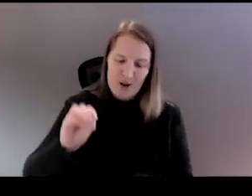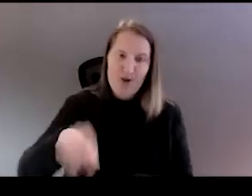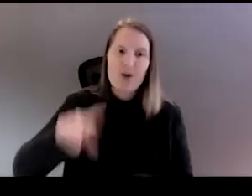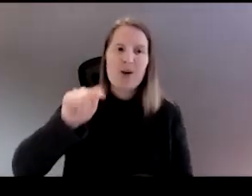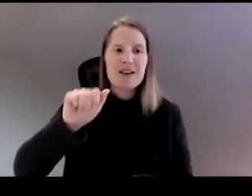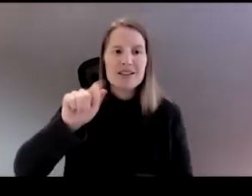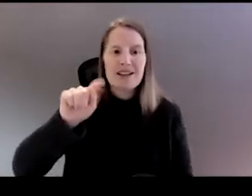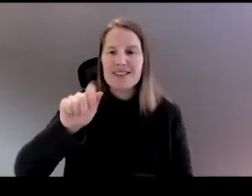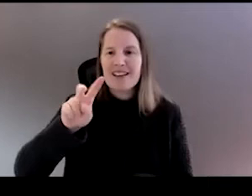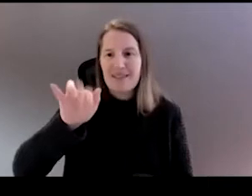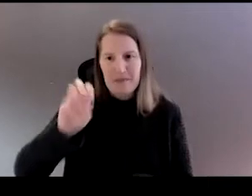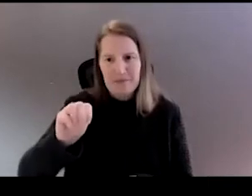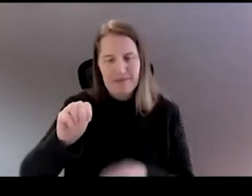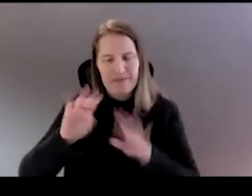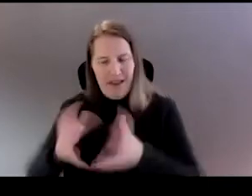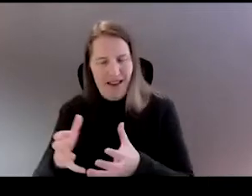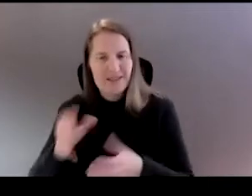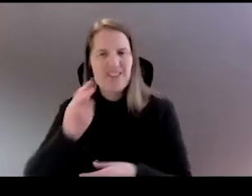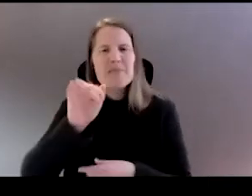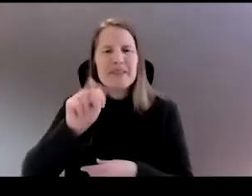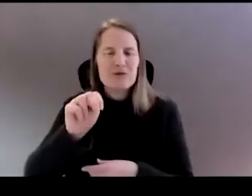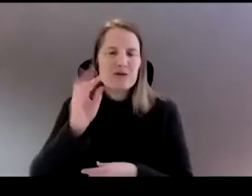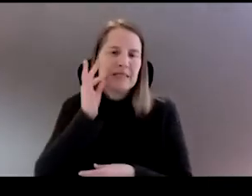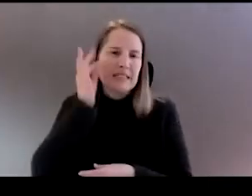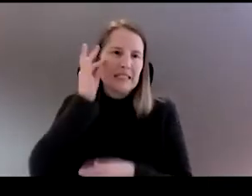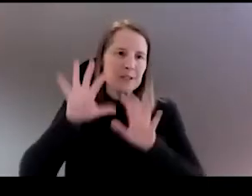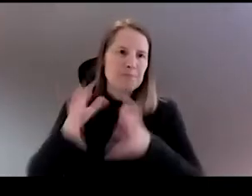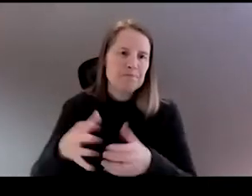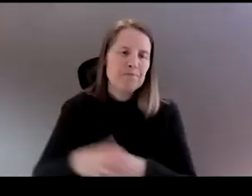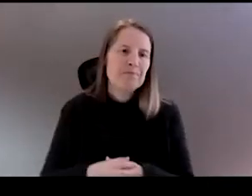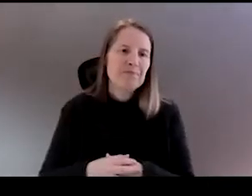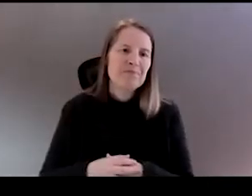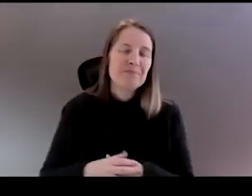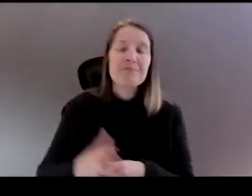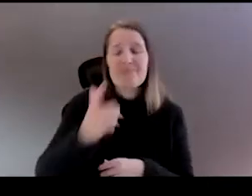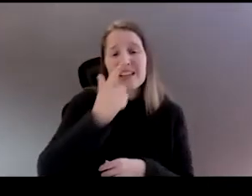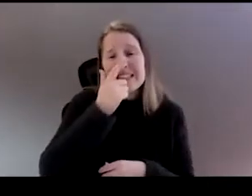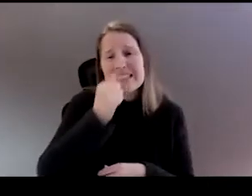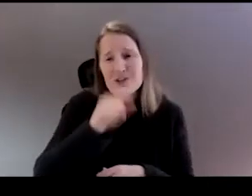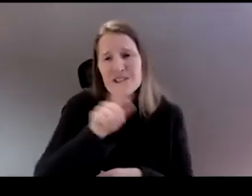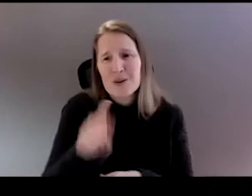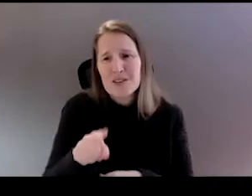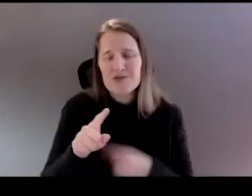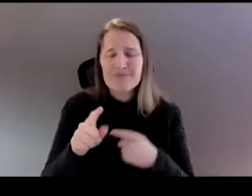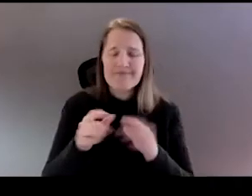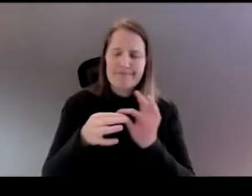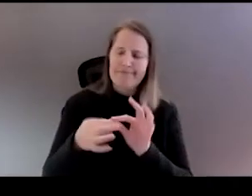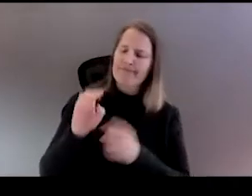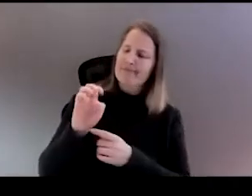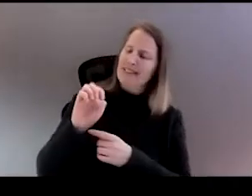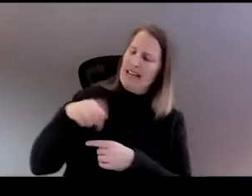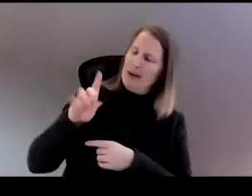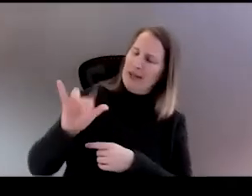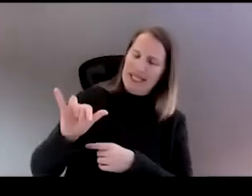And this is an interesting question about equity. And I think as a Native